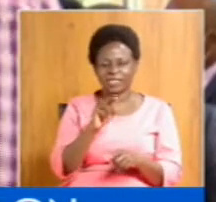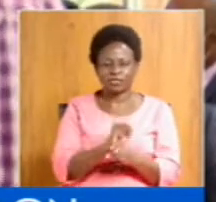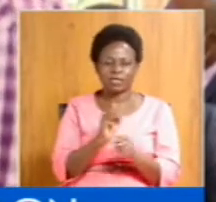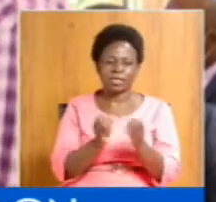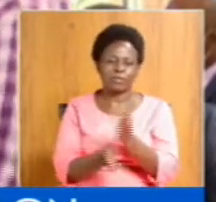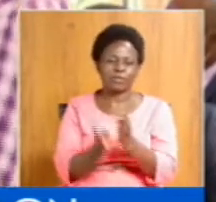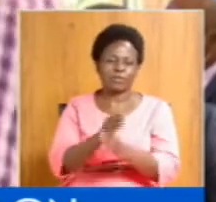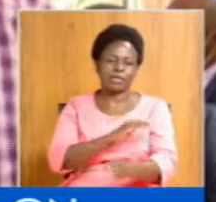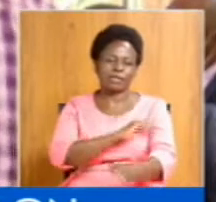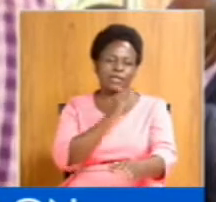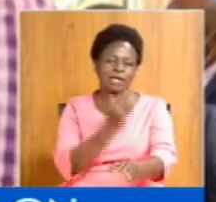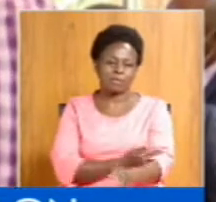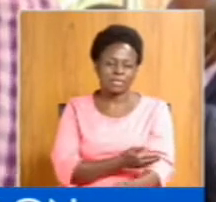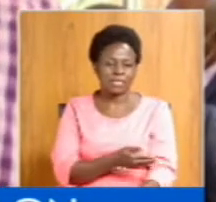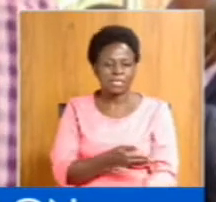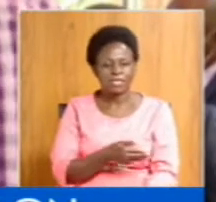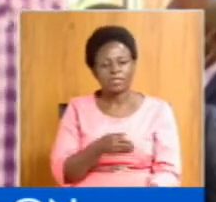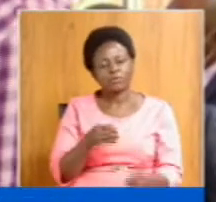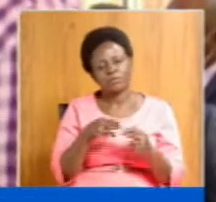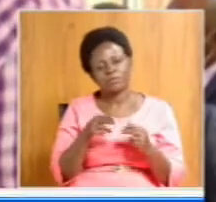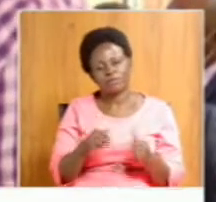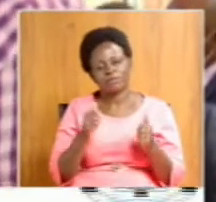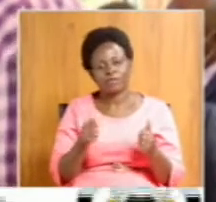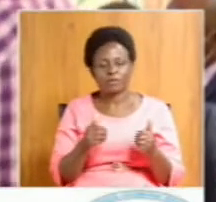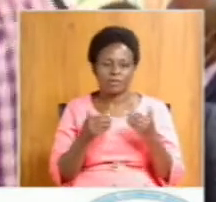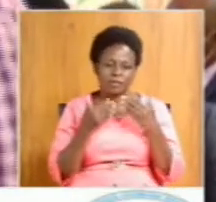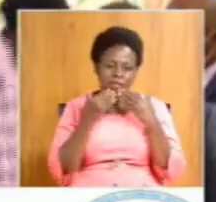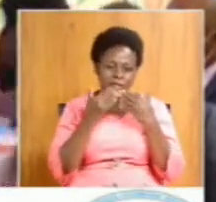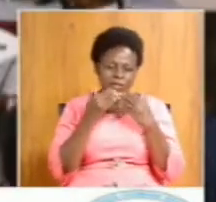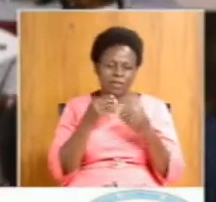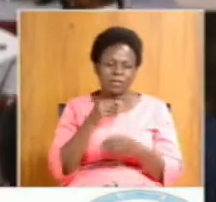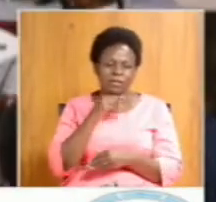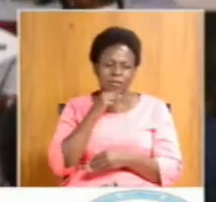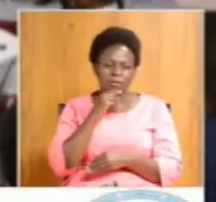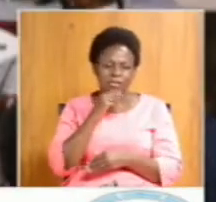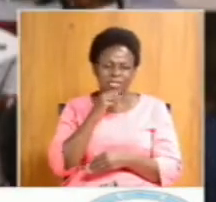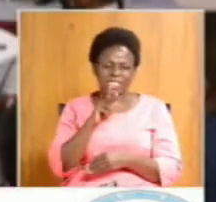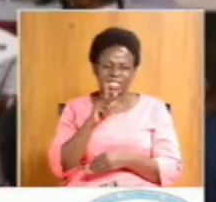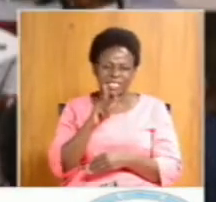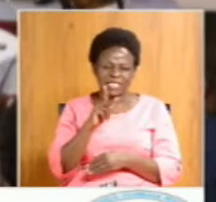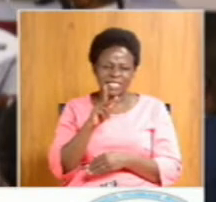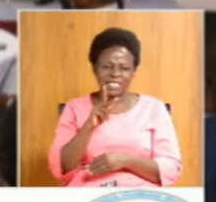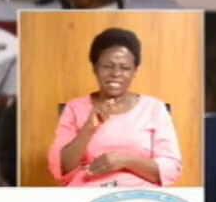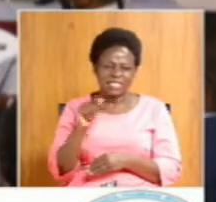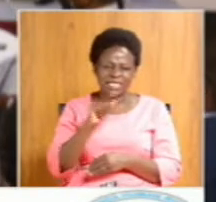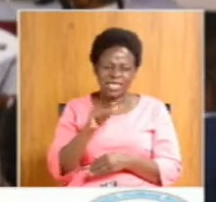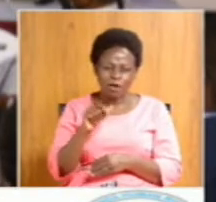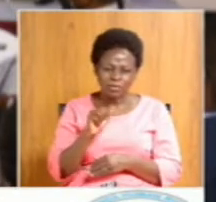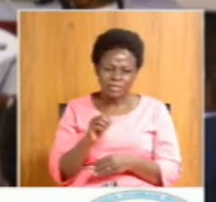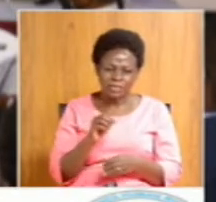their capacity, it will be very, very well. Thank you very much. I think Mr. Kisauz is telling us, he's giving us hope